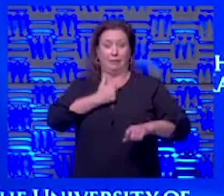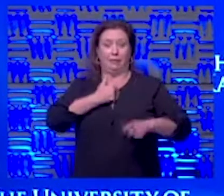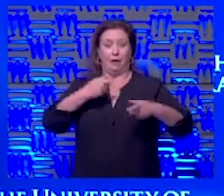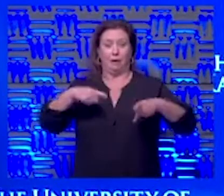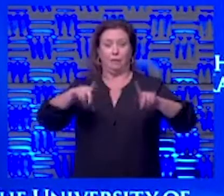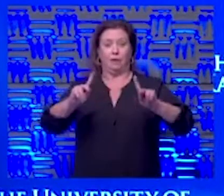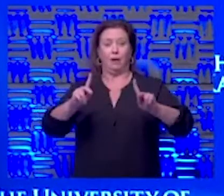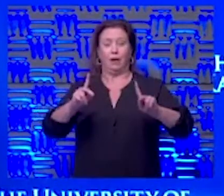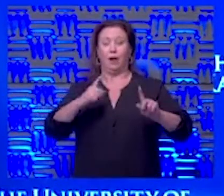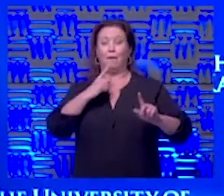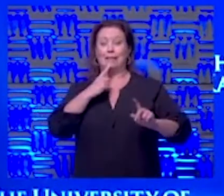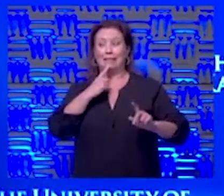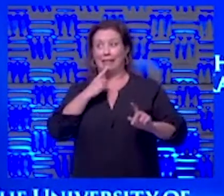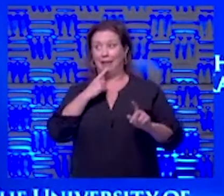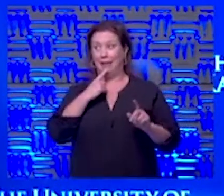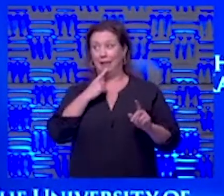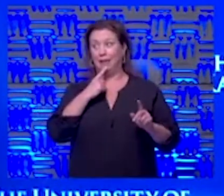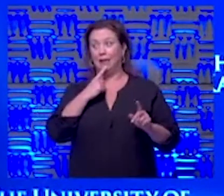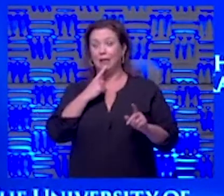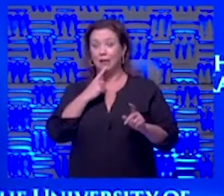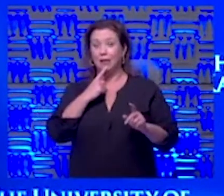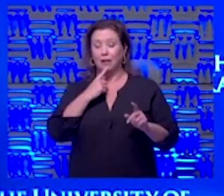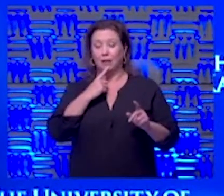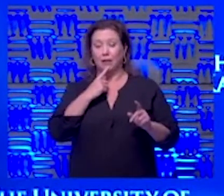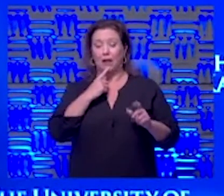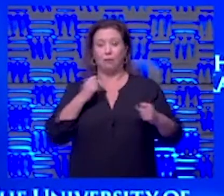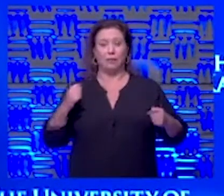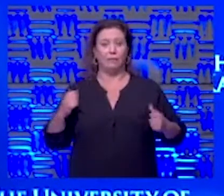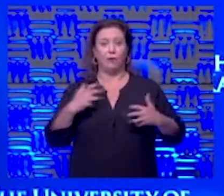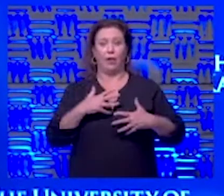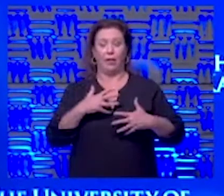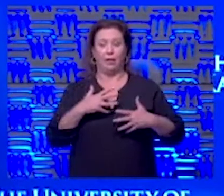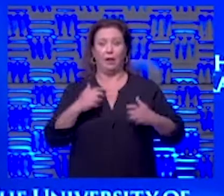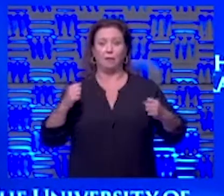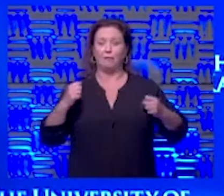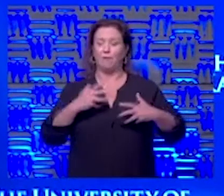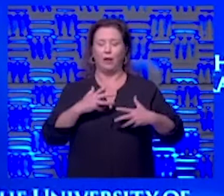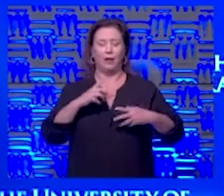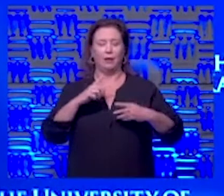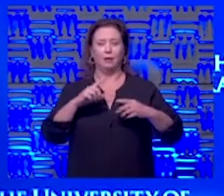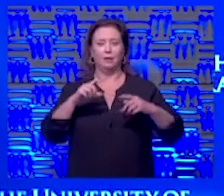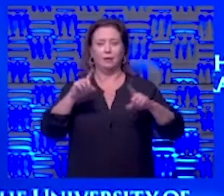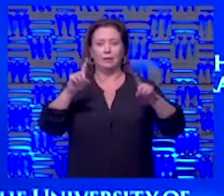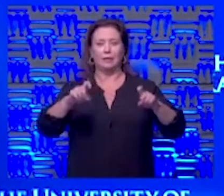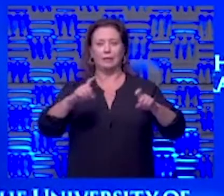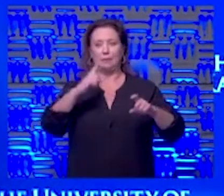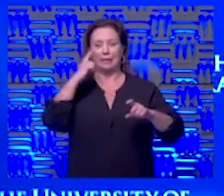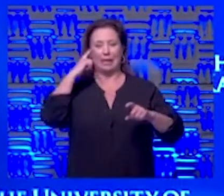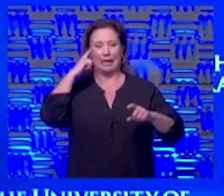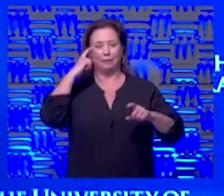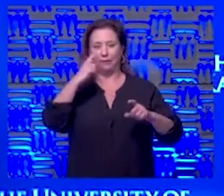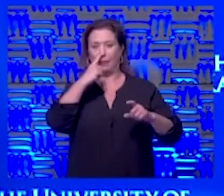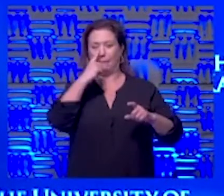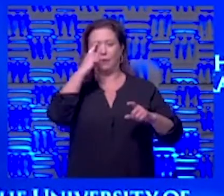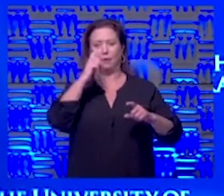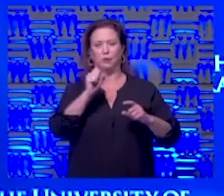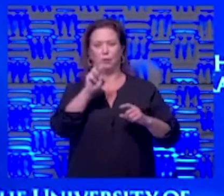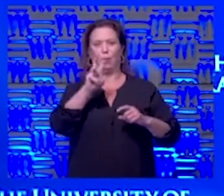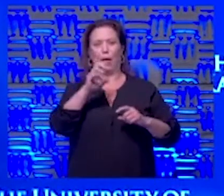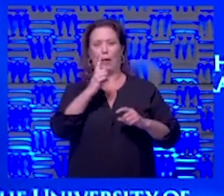I want to just say that I was completely terrified and freaked out about it because of the brain biopsy. But I think just